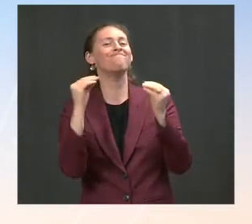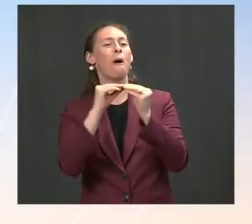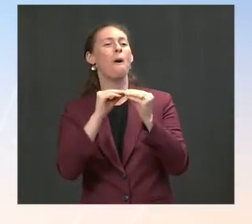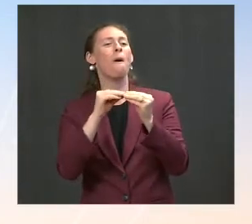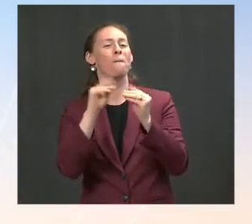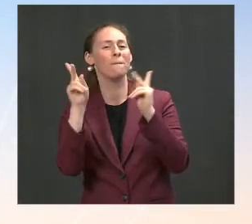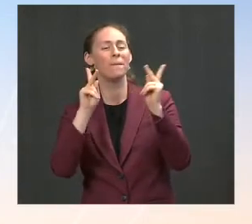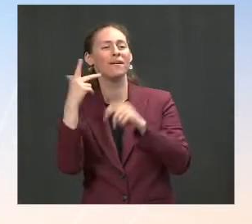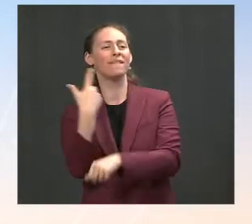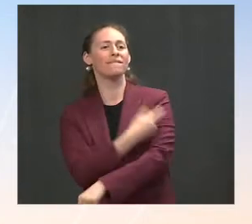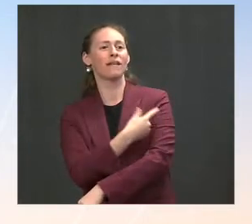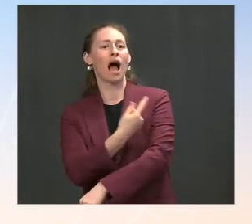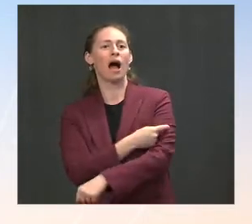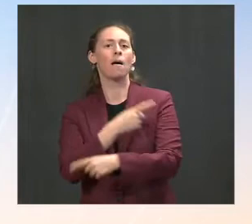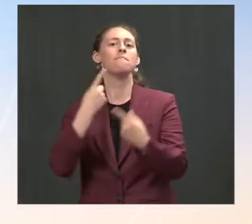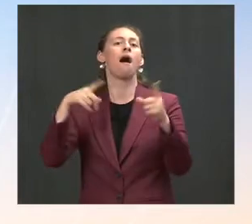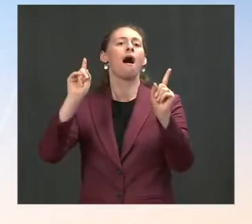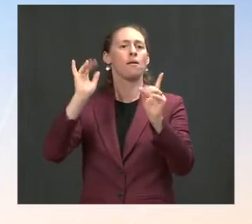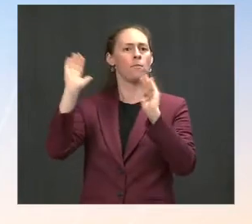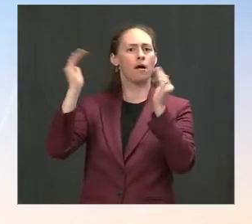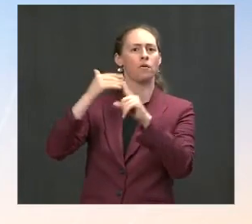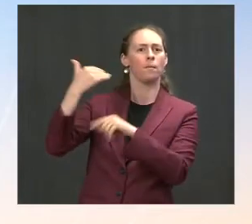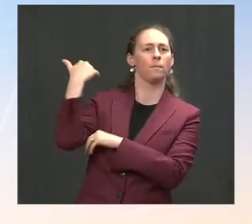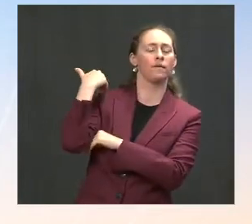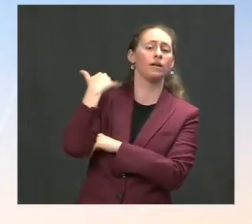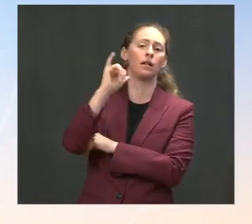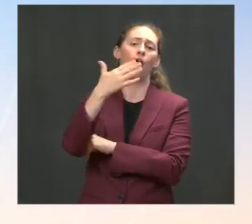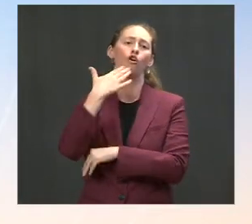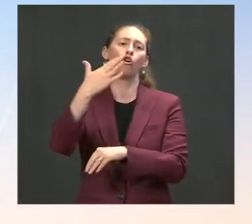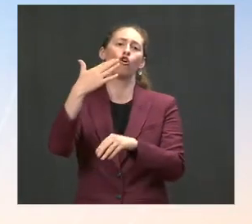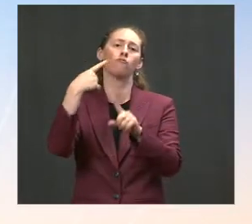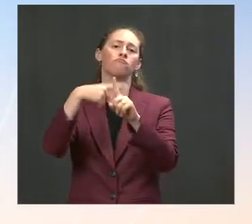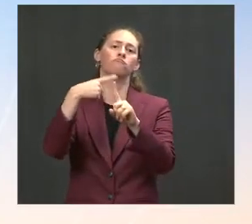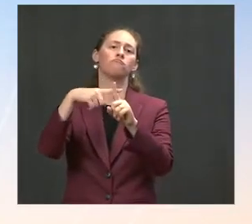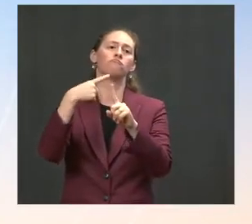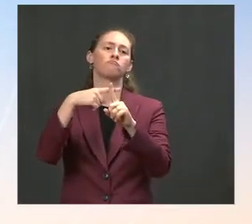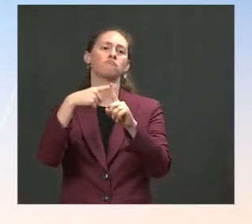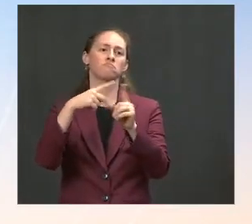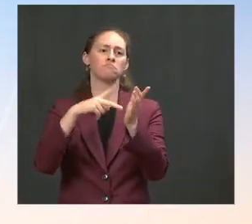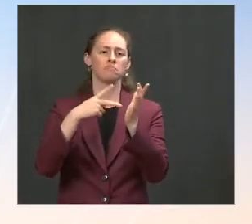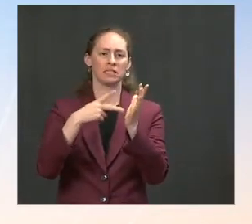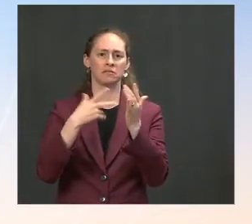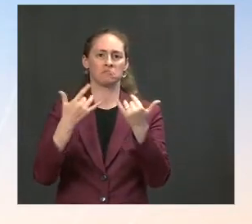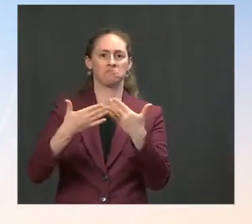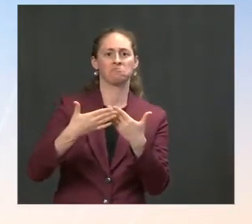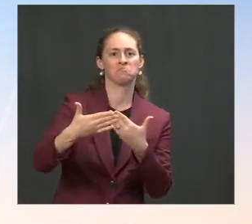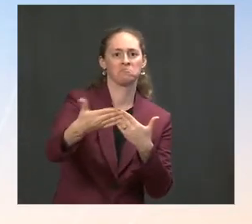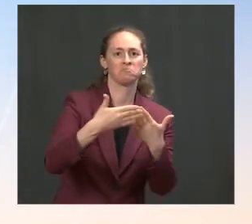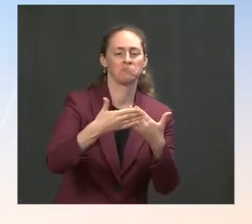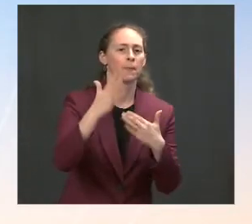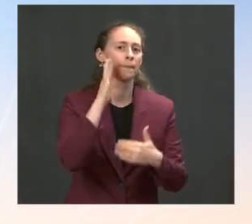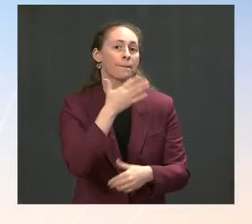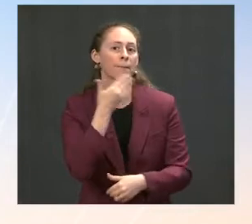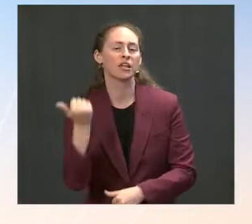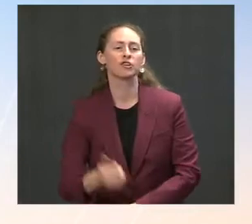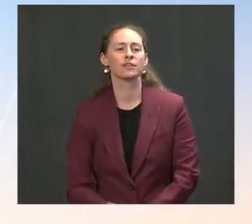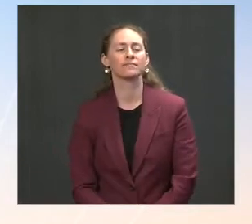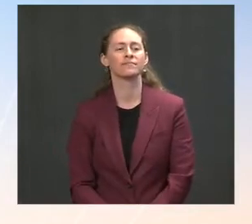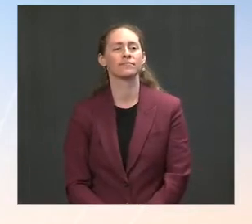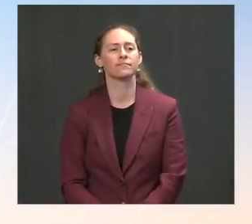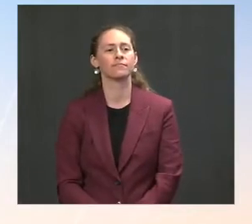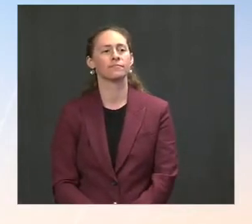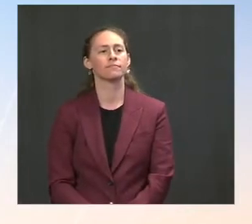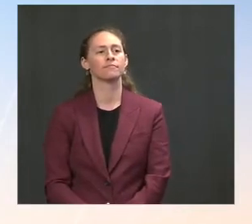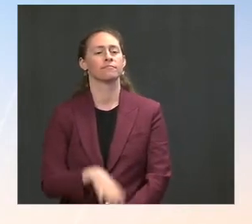to the national average. That is a good sign. This is the second week in a row. I noted this last week. Finally, in the past 10 days, more